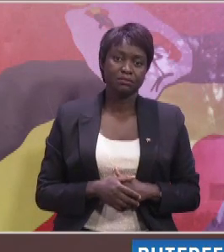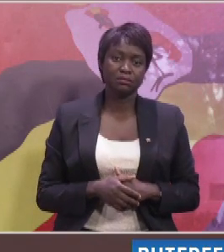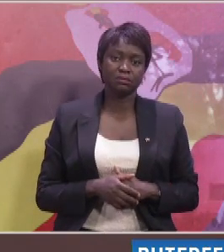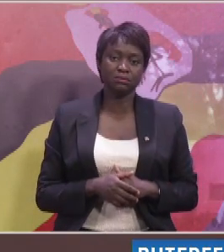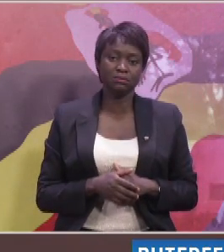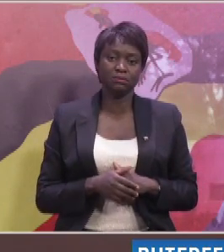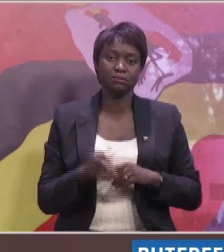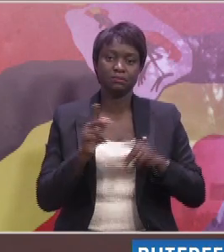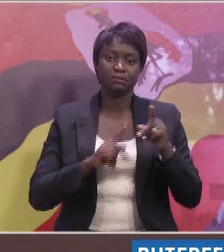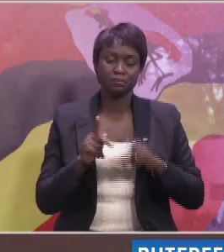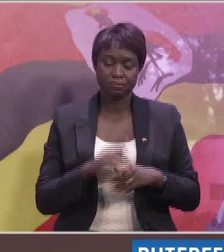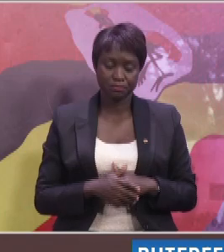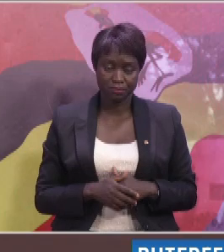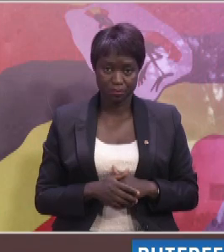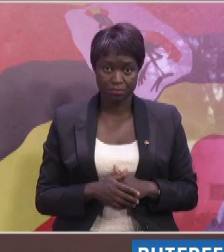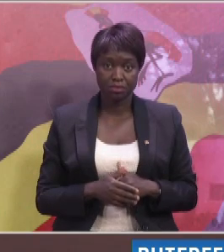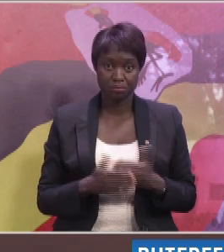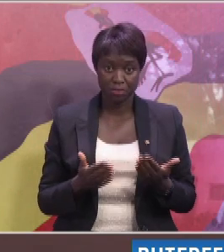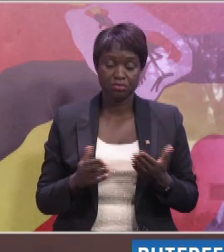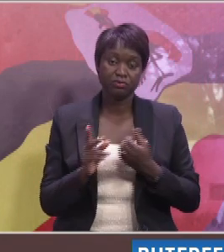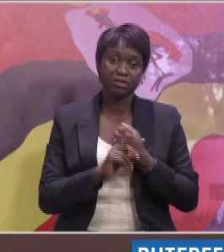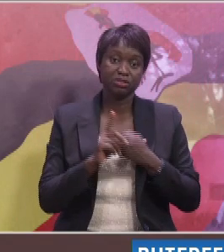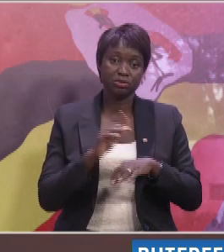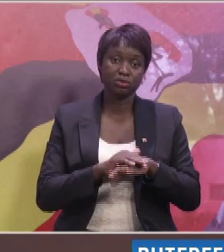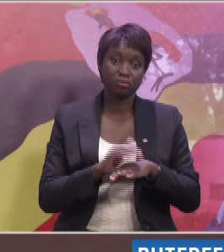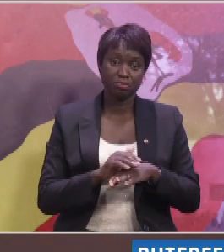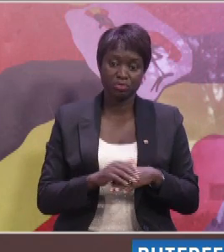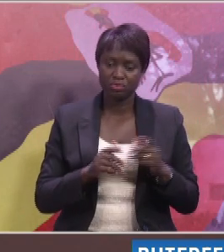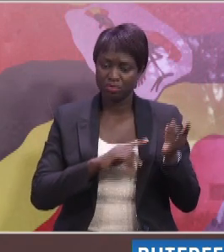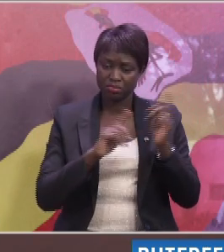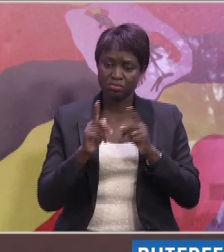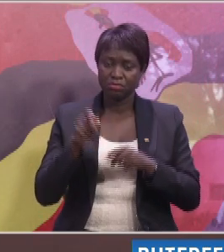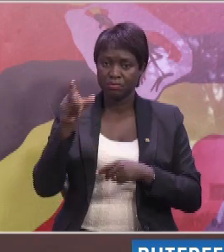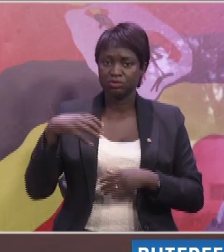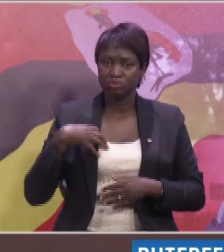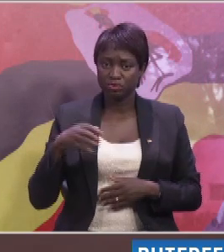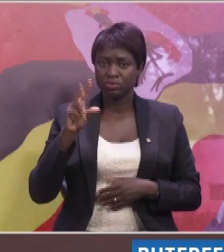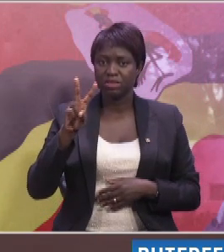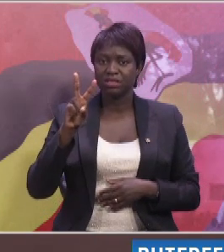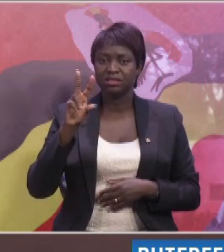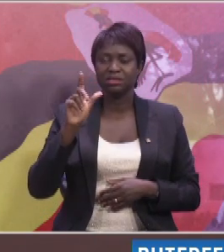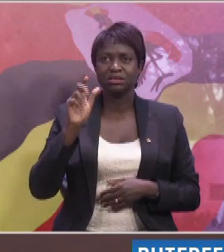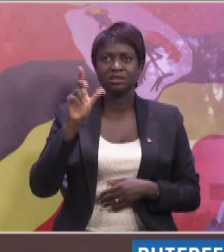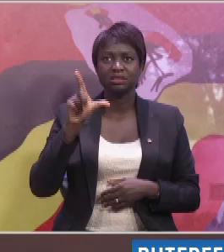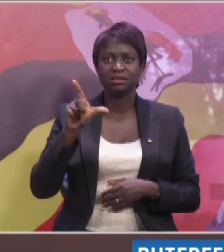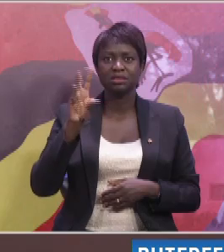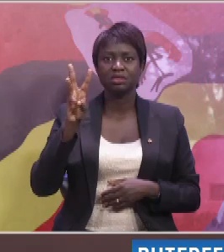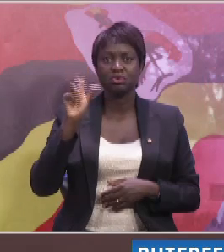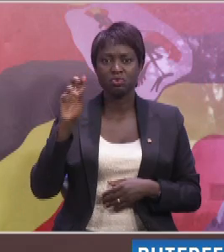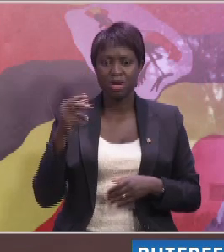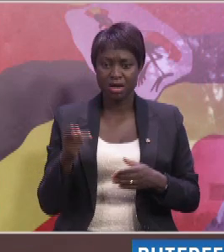Abatuuze ku kyalo Busoke mu ggombolola y'Empuge mu disitulikiti y'e Mukono batabukidde omugagga Charles Lwanga nnyini ttaka lwa kwagala kubasenda